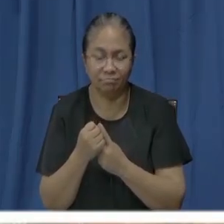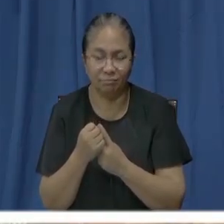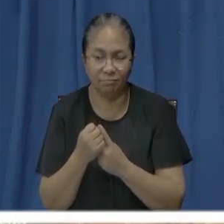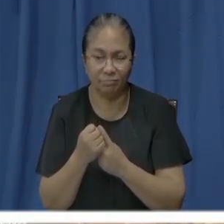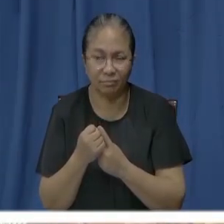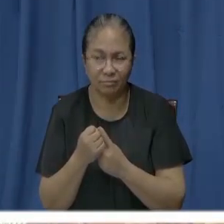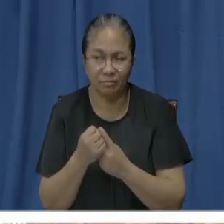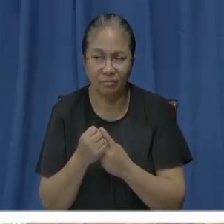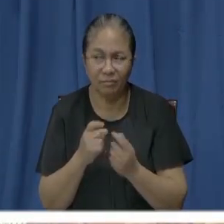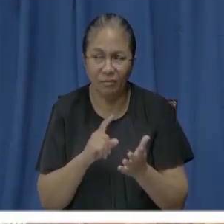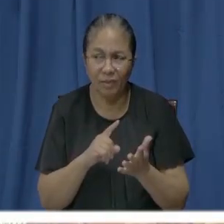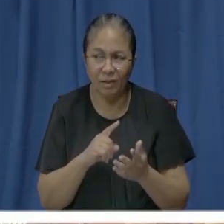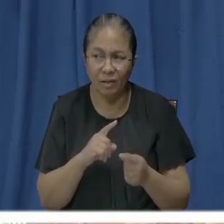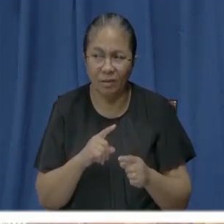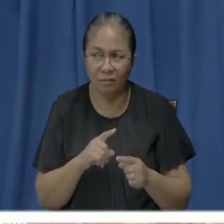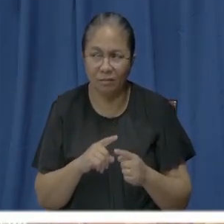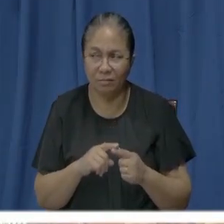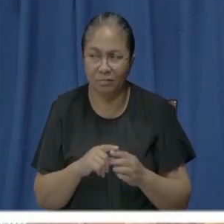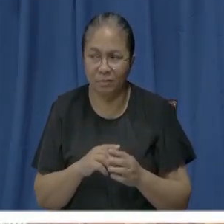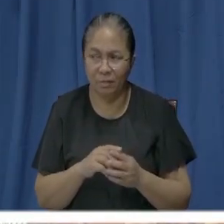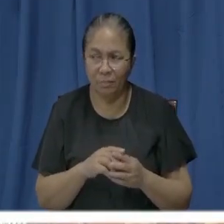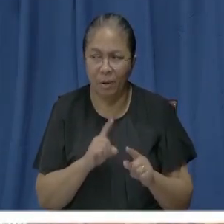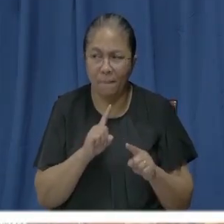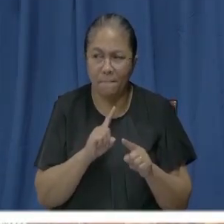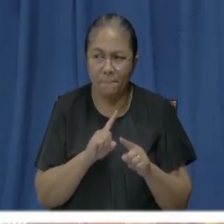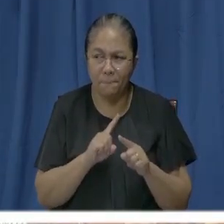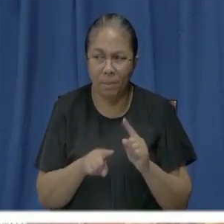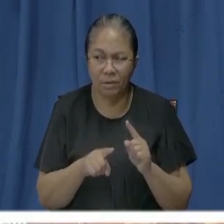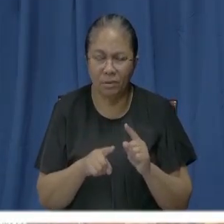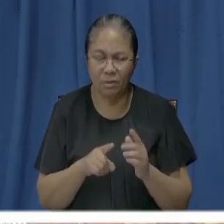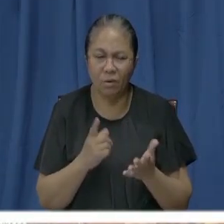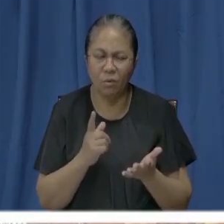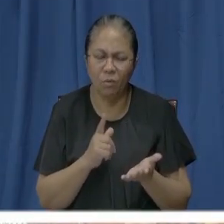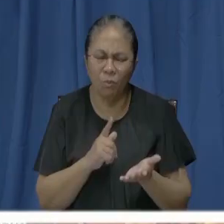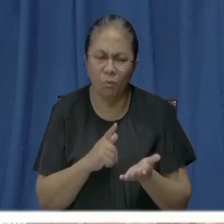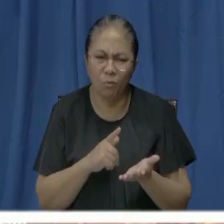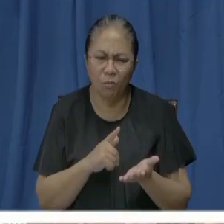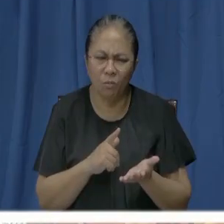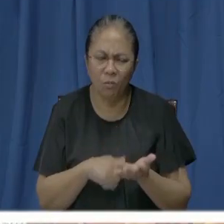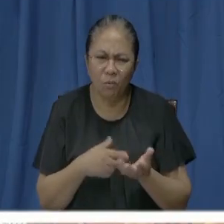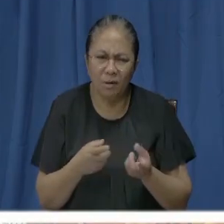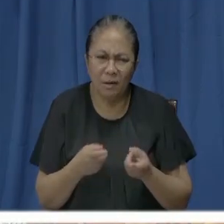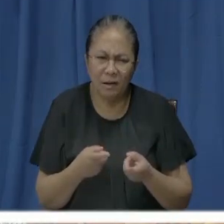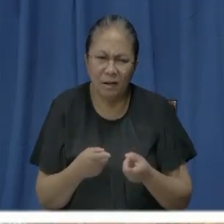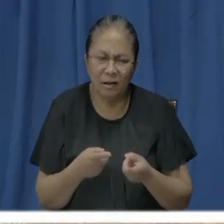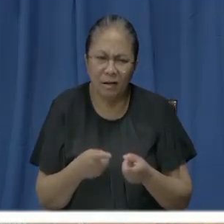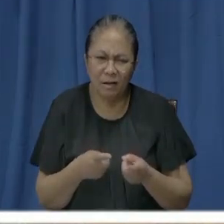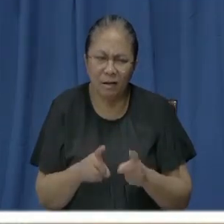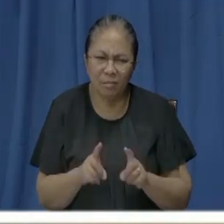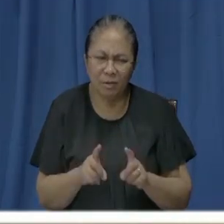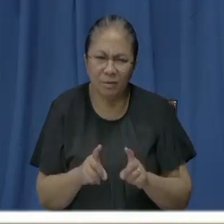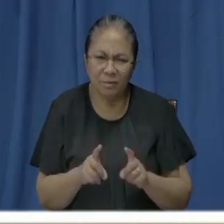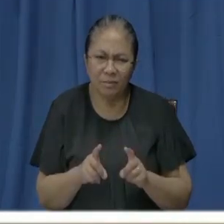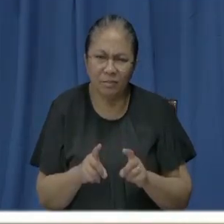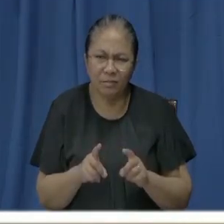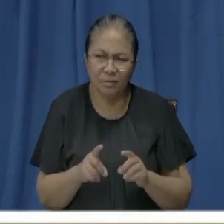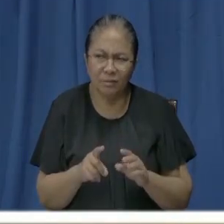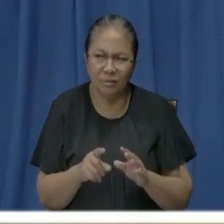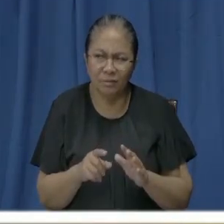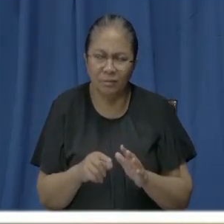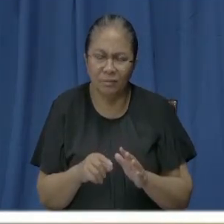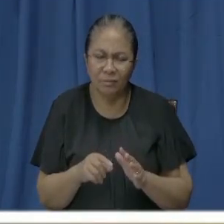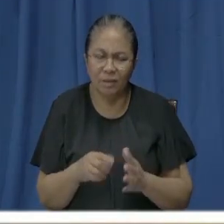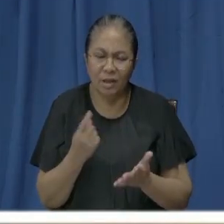there's something to be said about that. But what went was this sense of mercy at the very heart of the